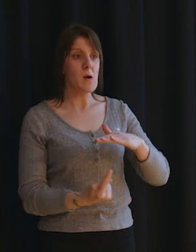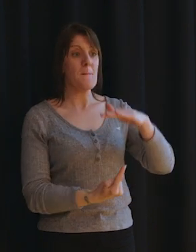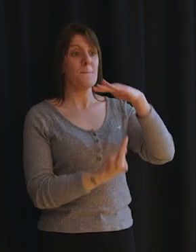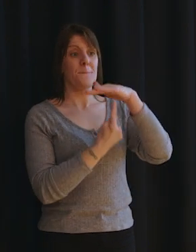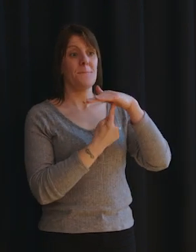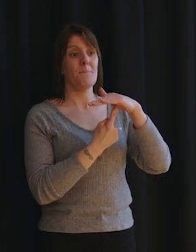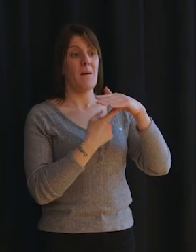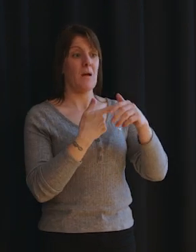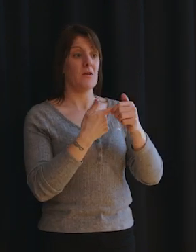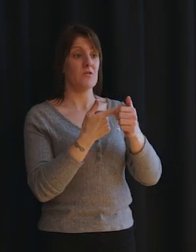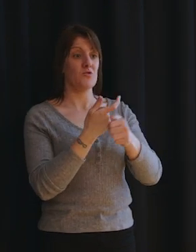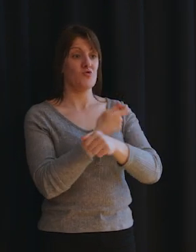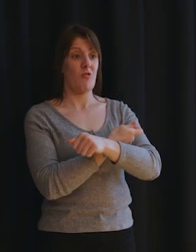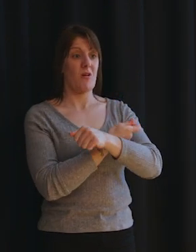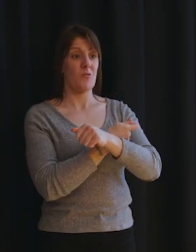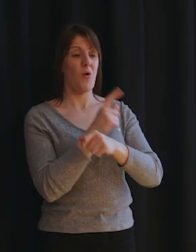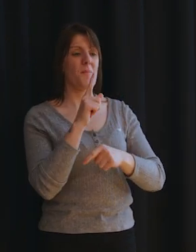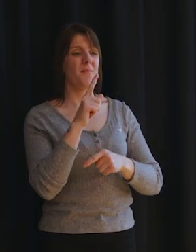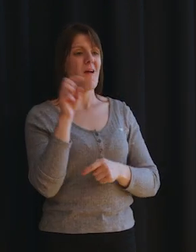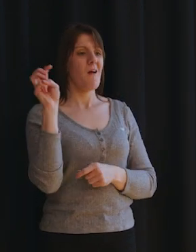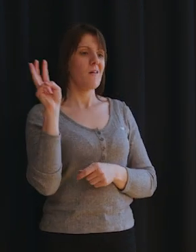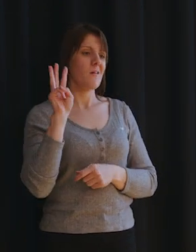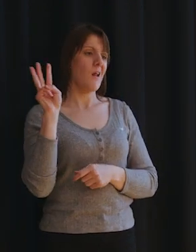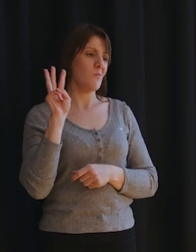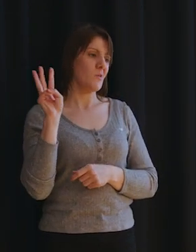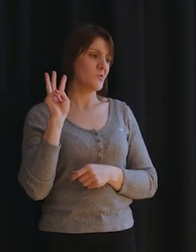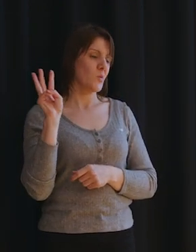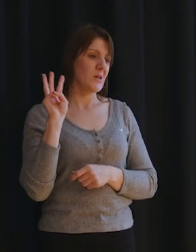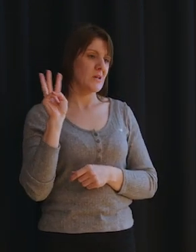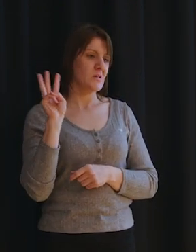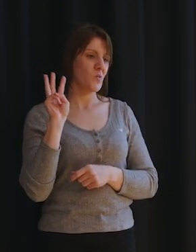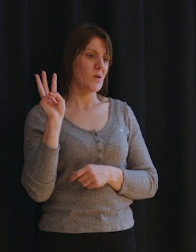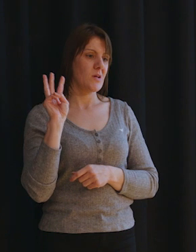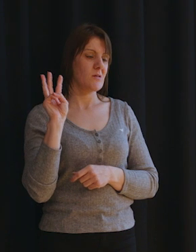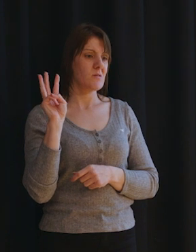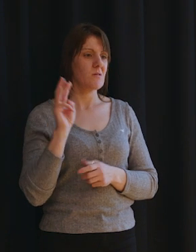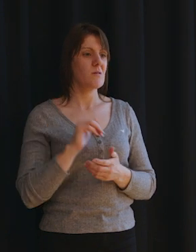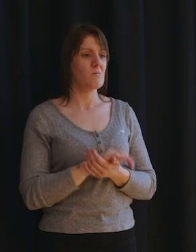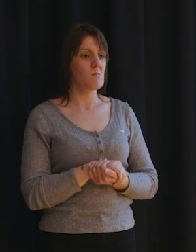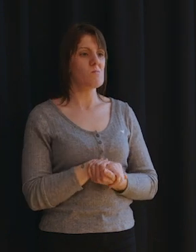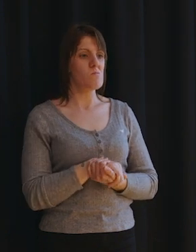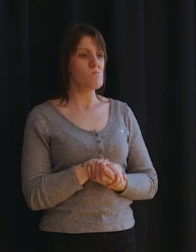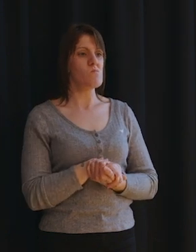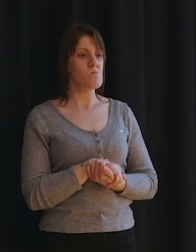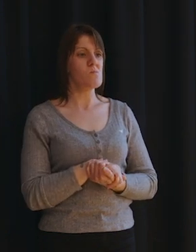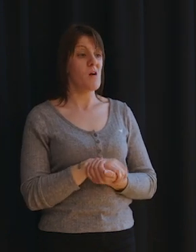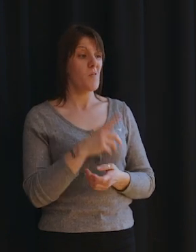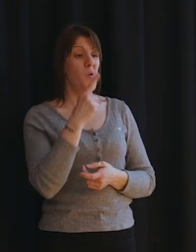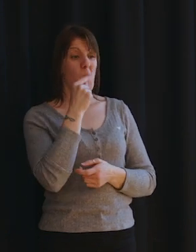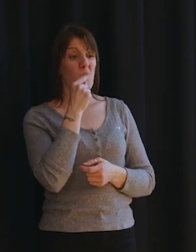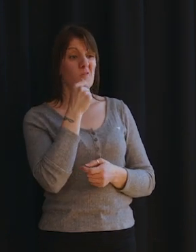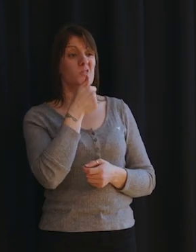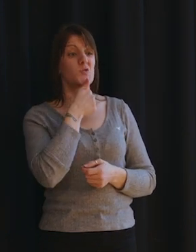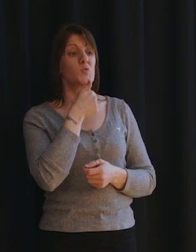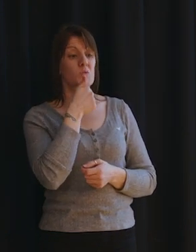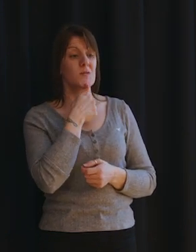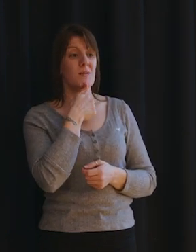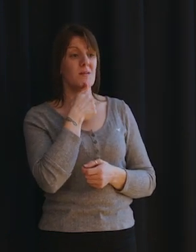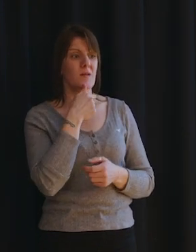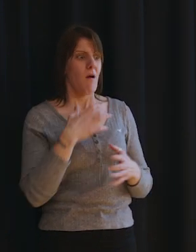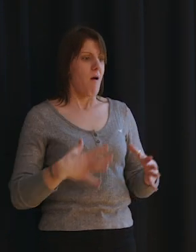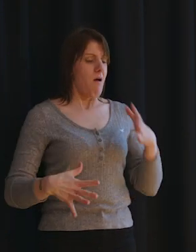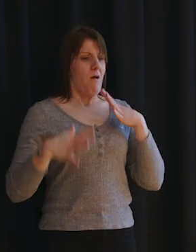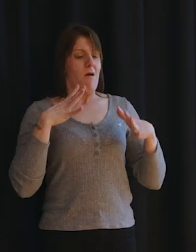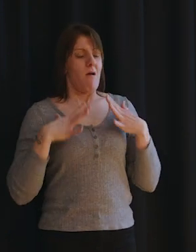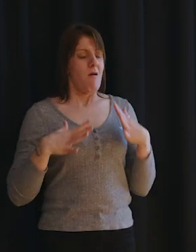we see is cannabis. That might not surprise some of you as well. But they perhaps use it to manage some of those